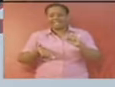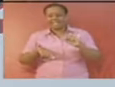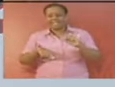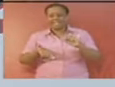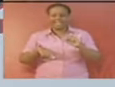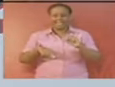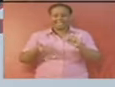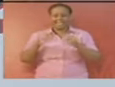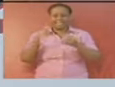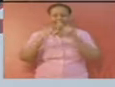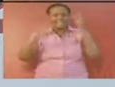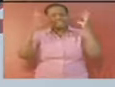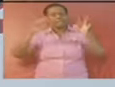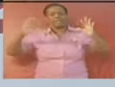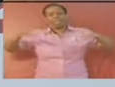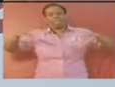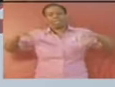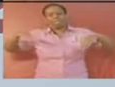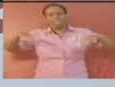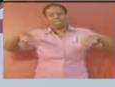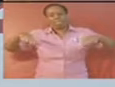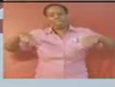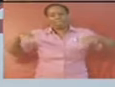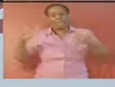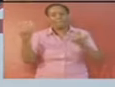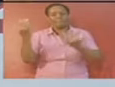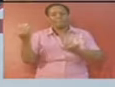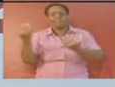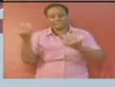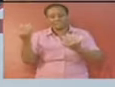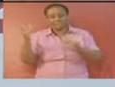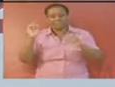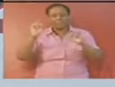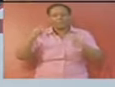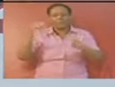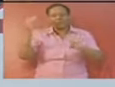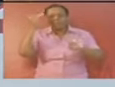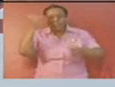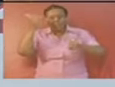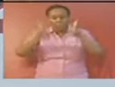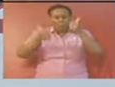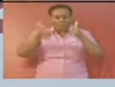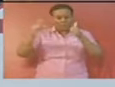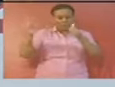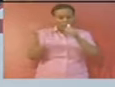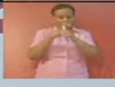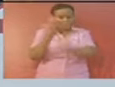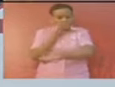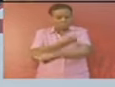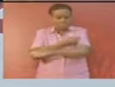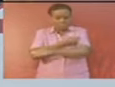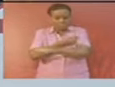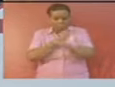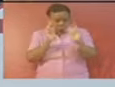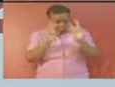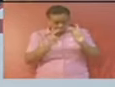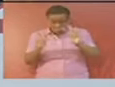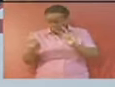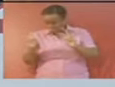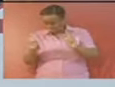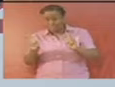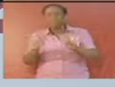getting from the COVAX facility. So plans are well advanced. The communication plan is